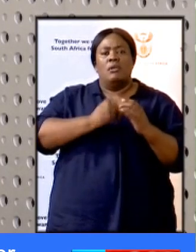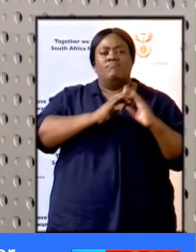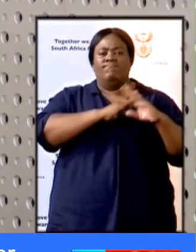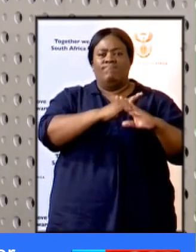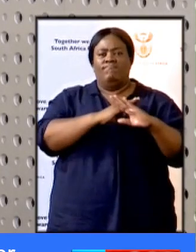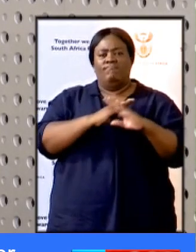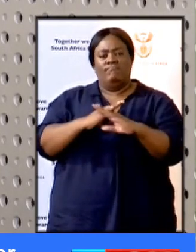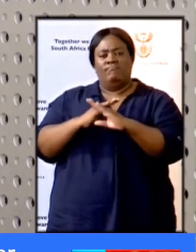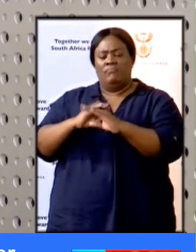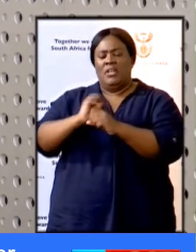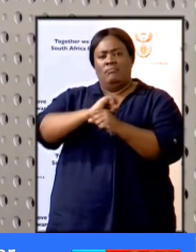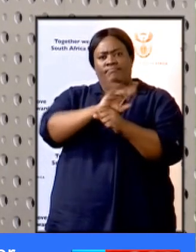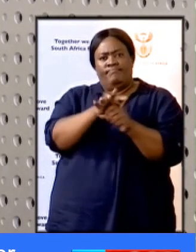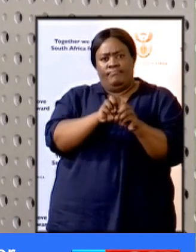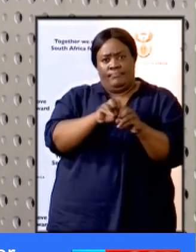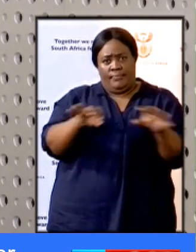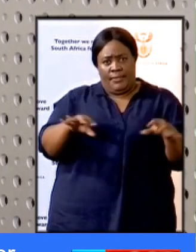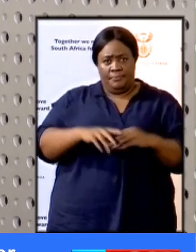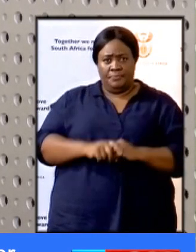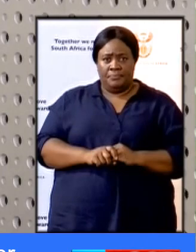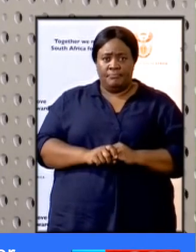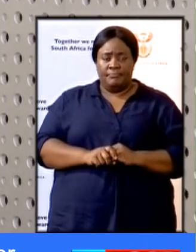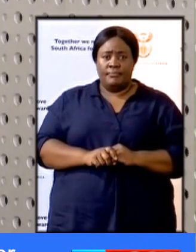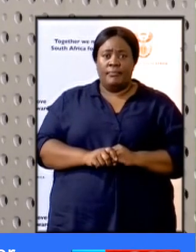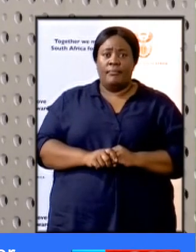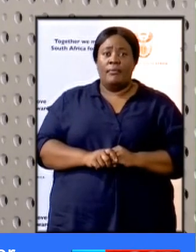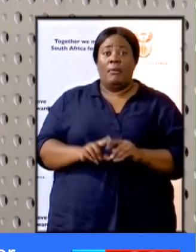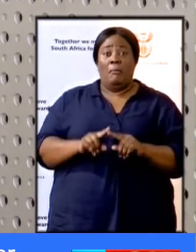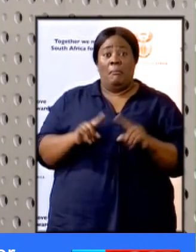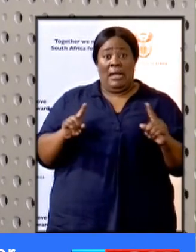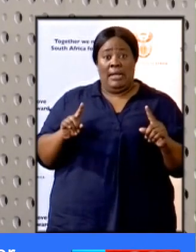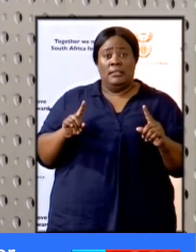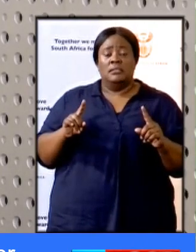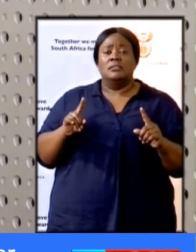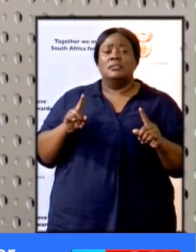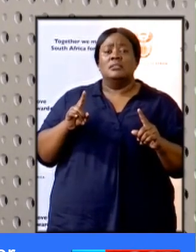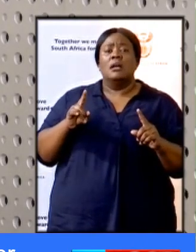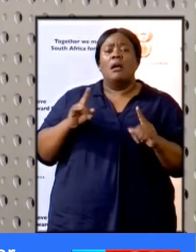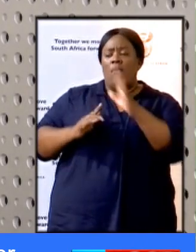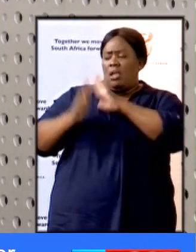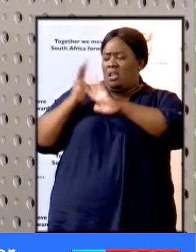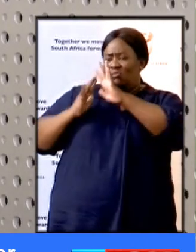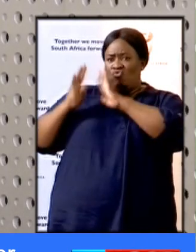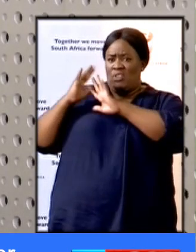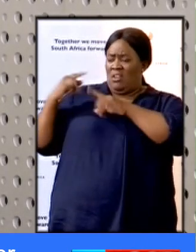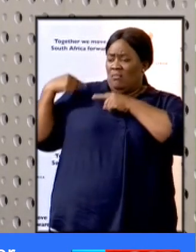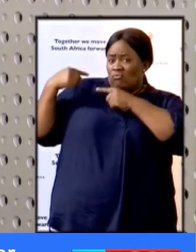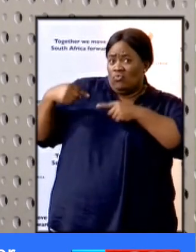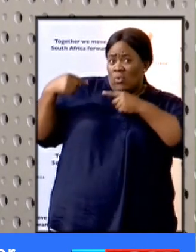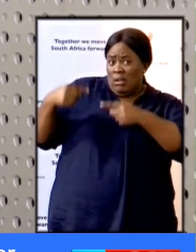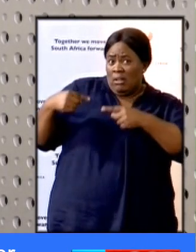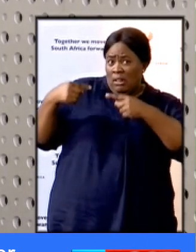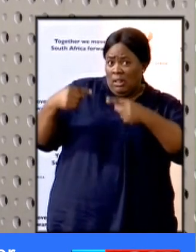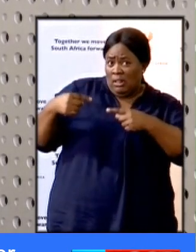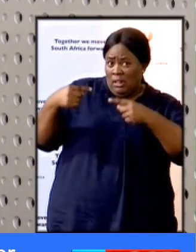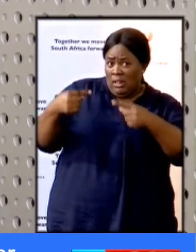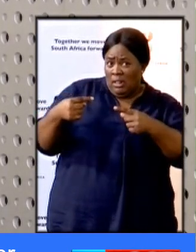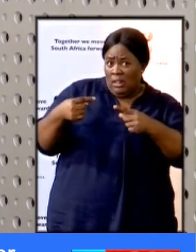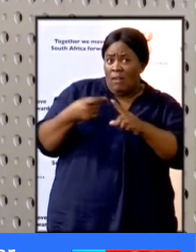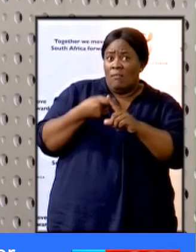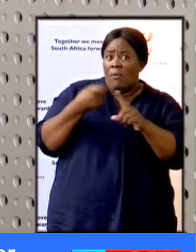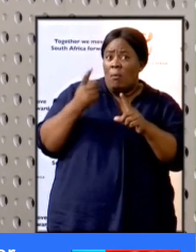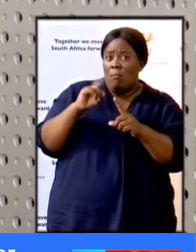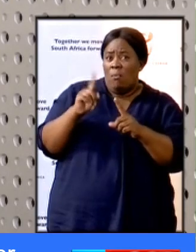pandemic. But we are drawing on our long history of struggle against adversity to overcome